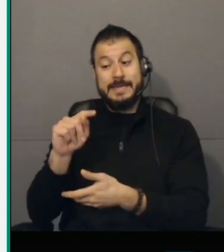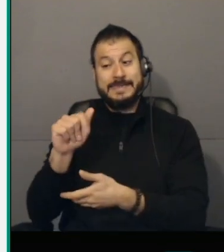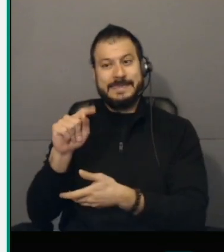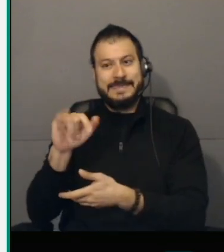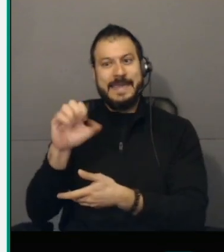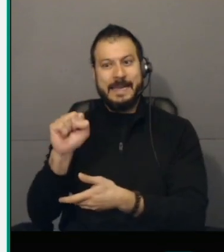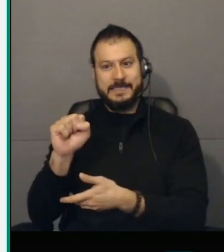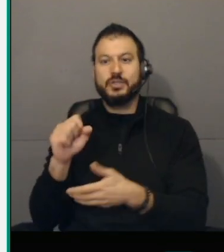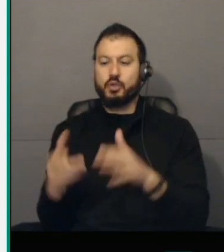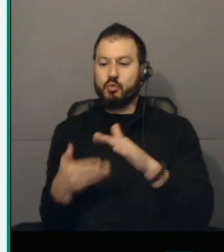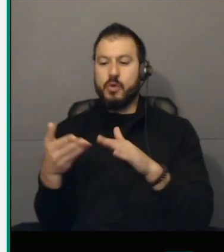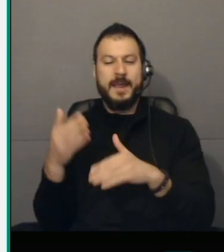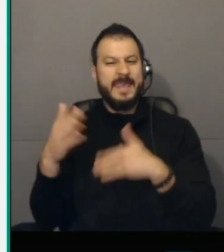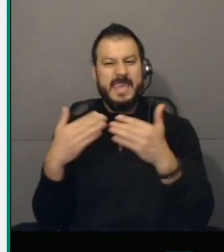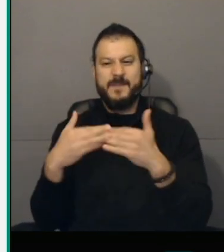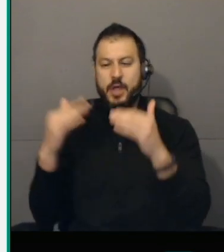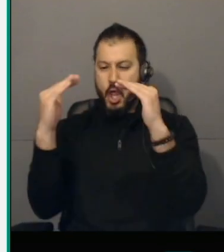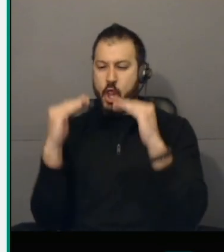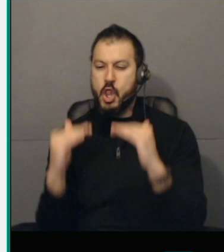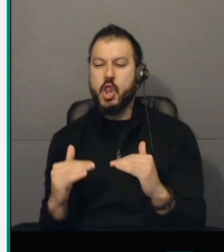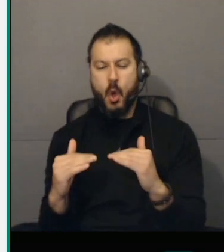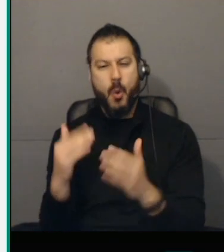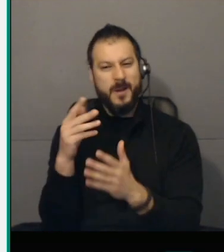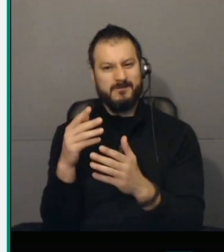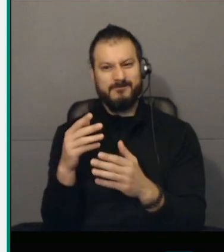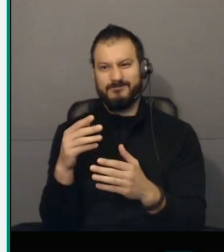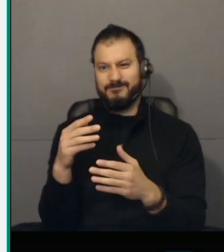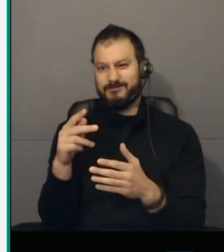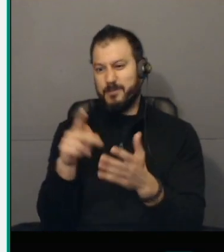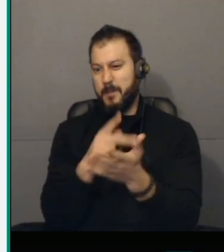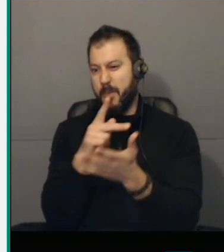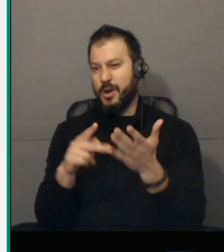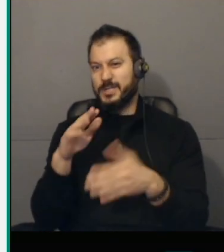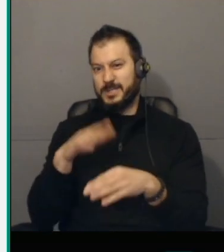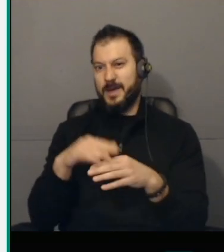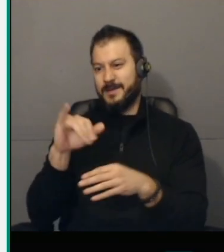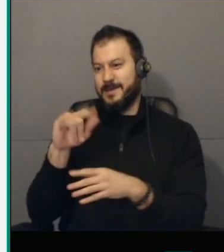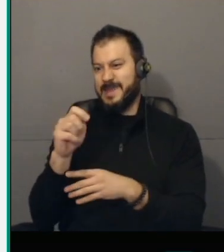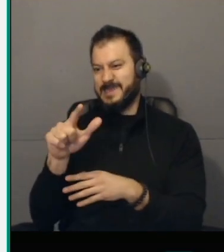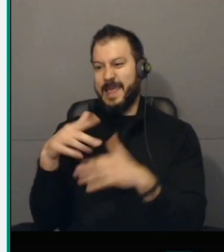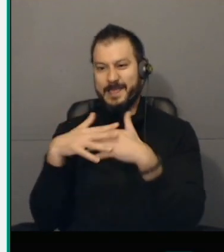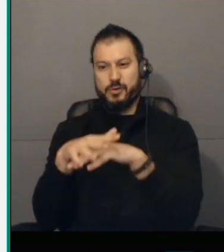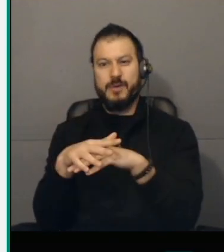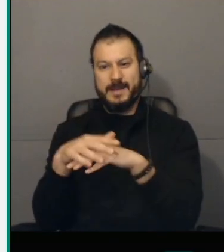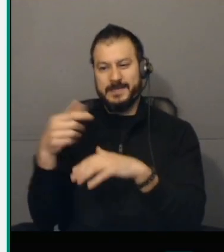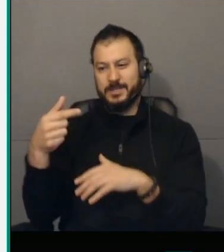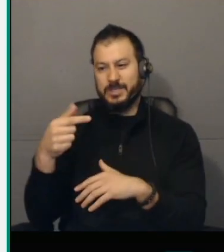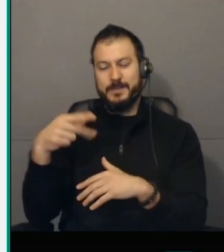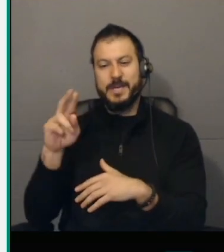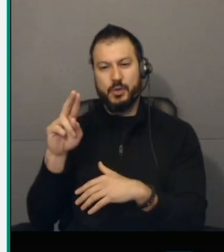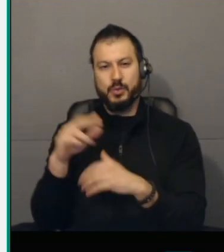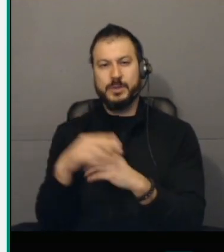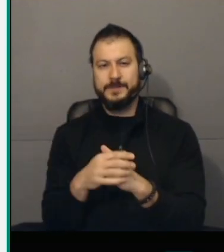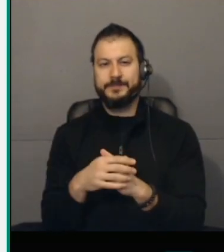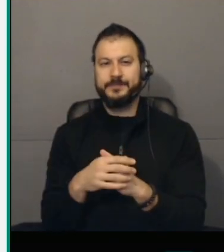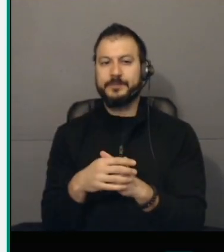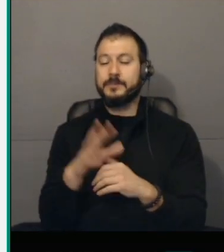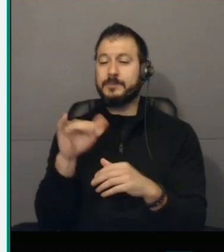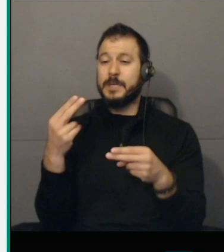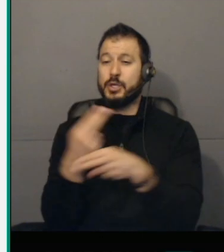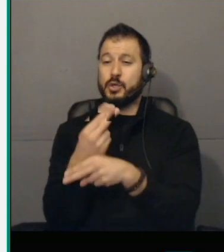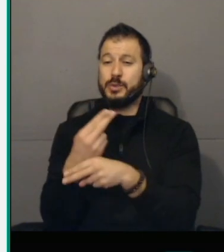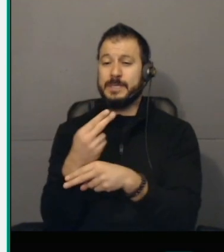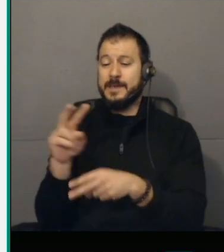ability to run on even low-end Intel integrated parts. And we found simply relying on dynamic resolution was a poor experience. By